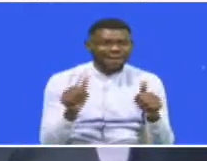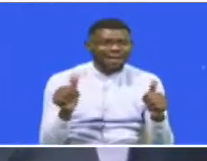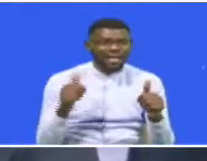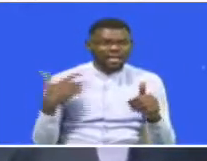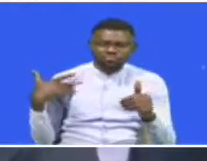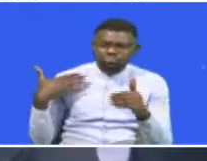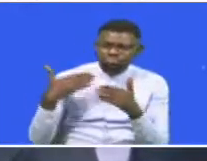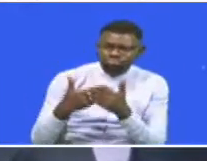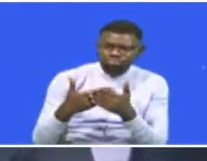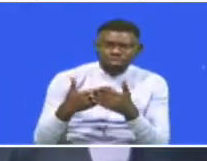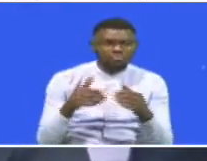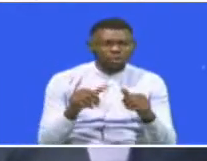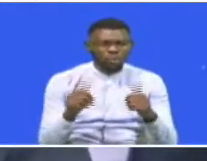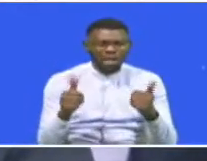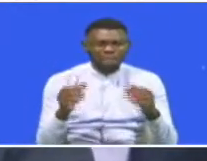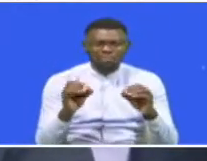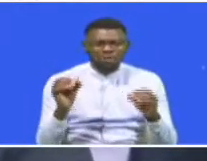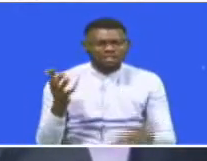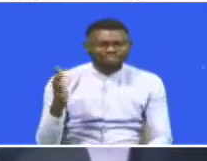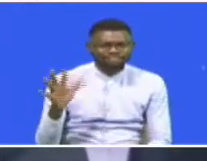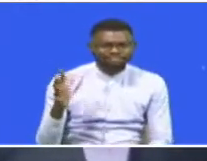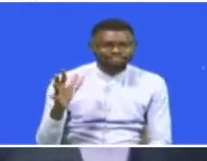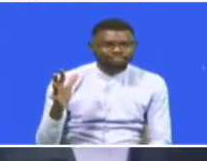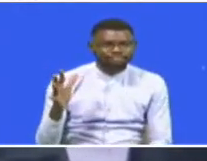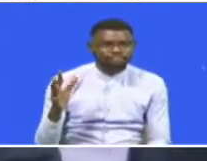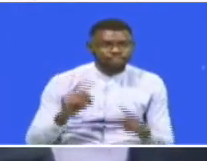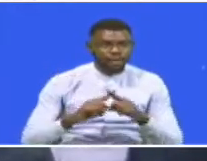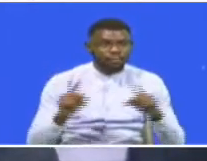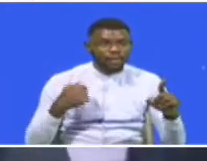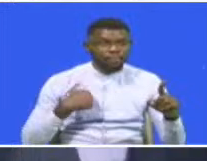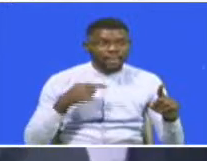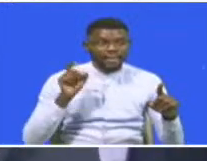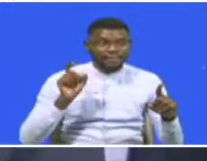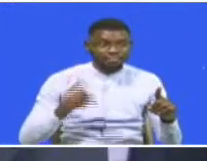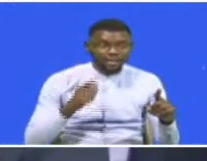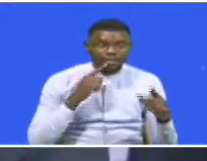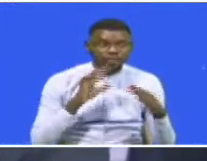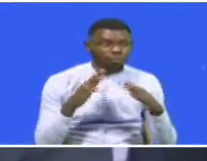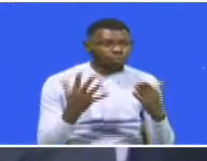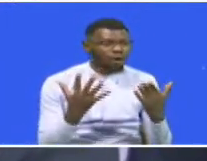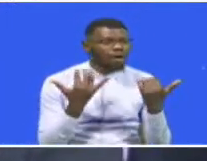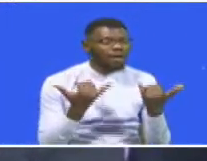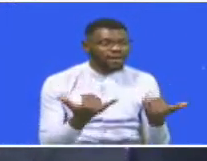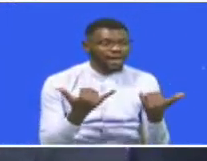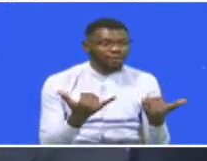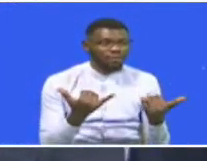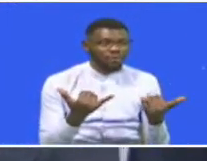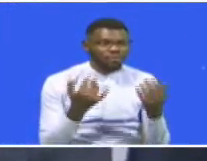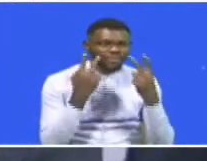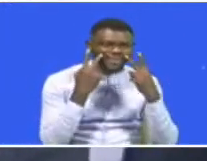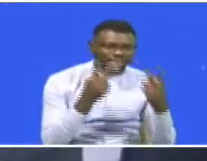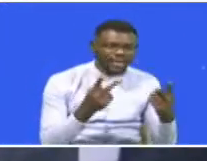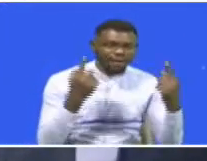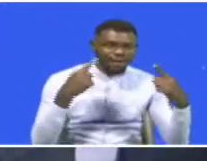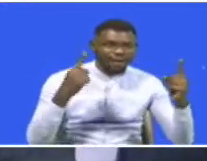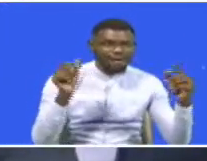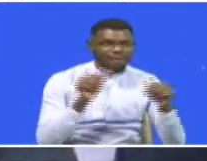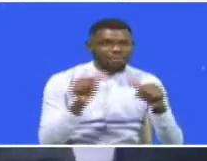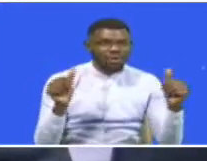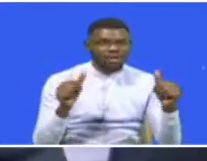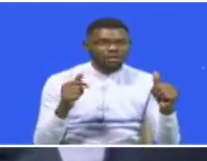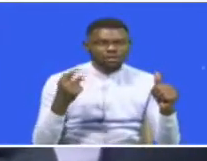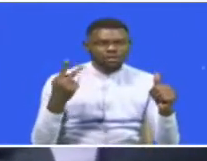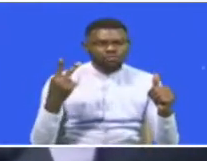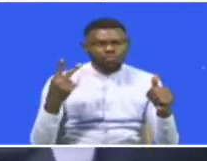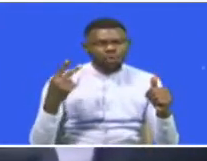been doing very, very well as a sector. But I must say, if you look at things, the way they have been working out the last